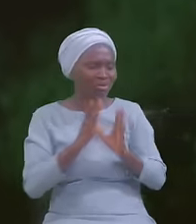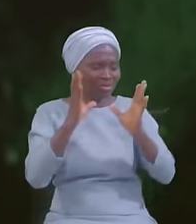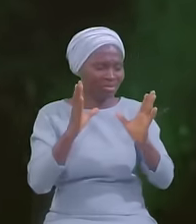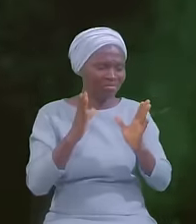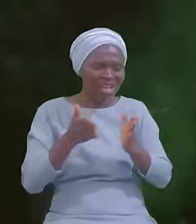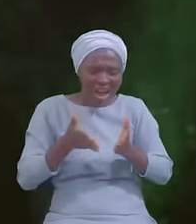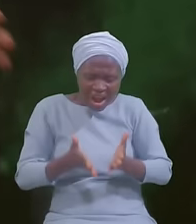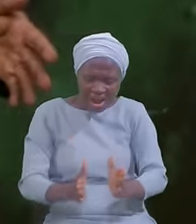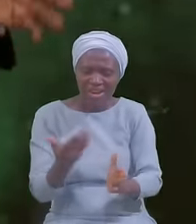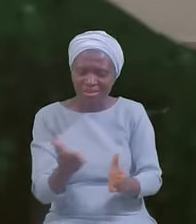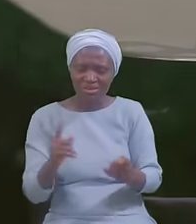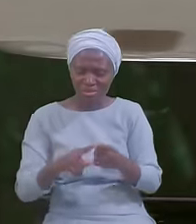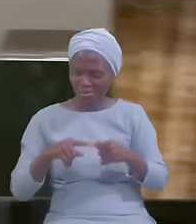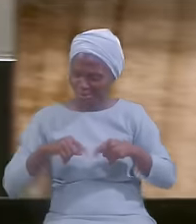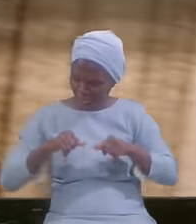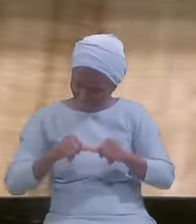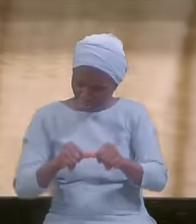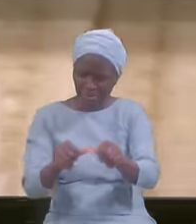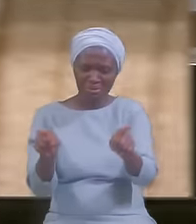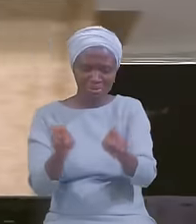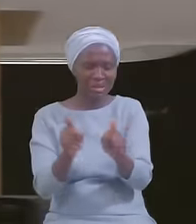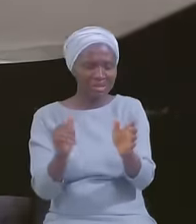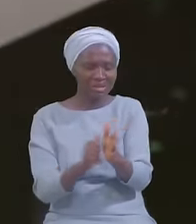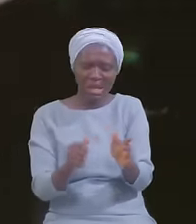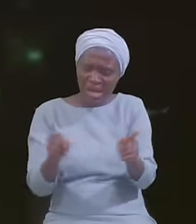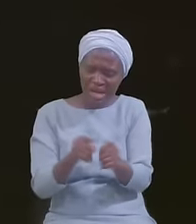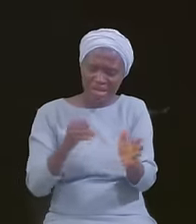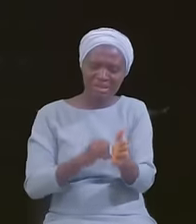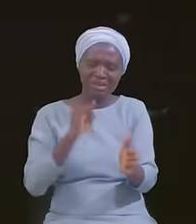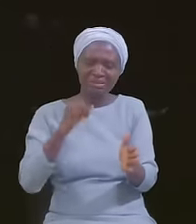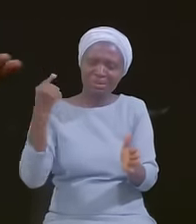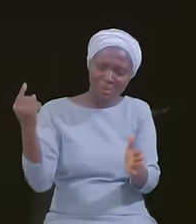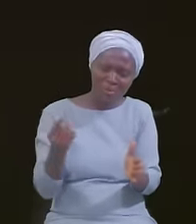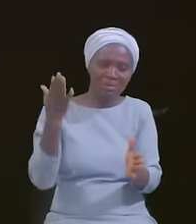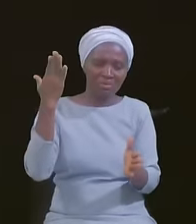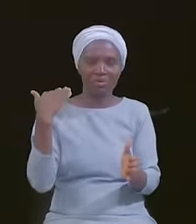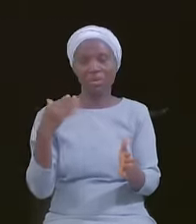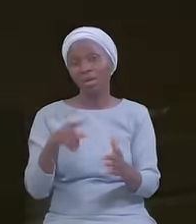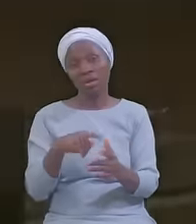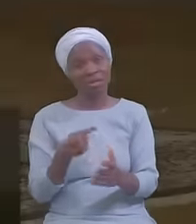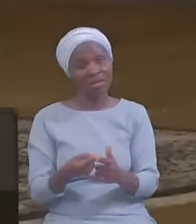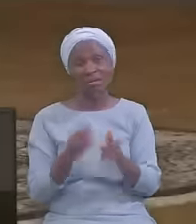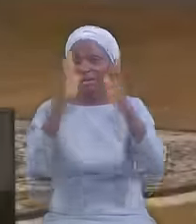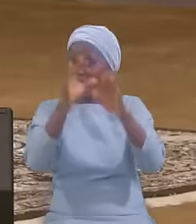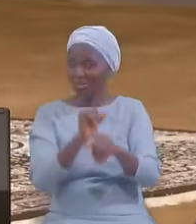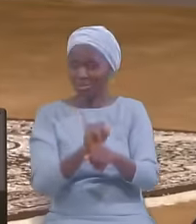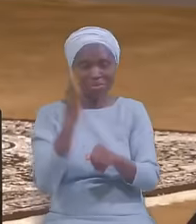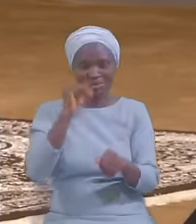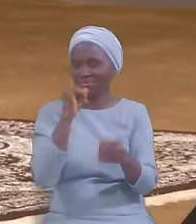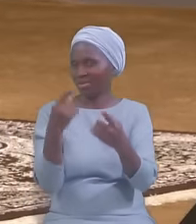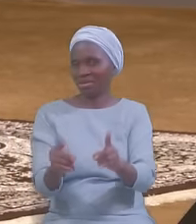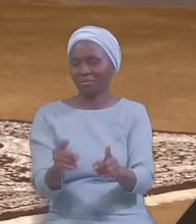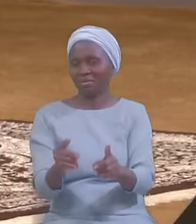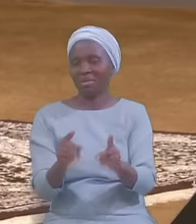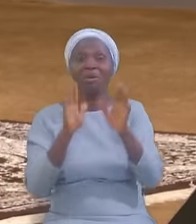go on the way they have always gone. Then miracles will not be activated.